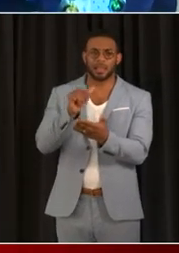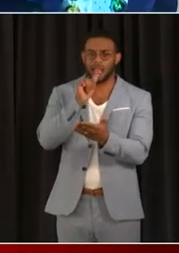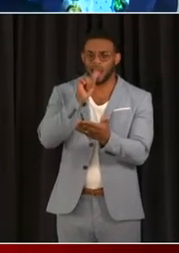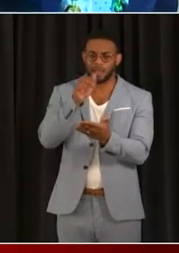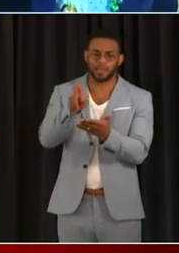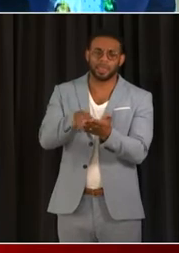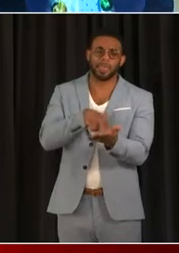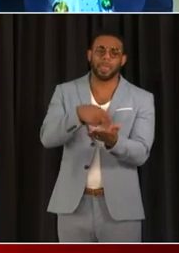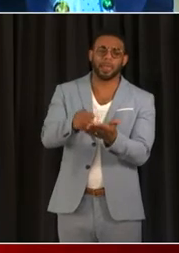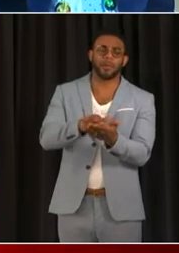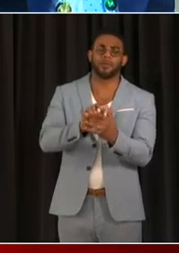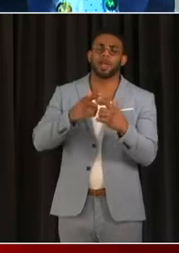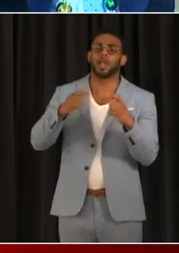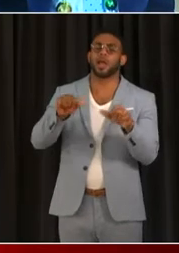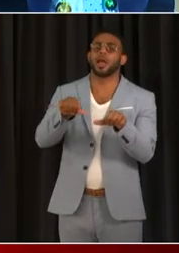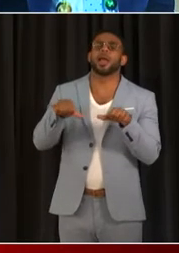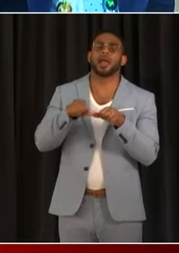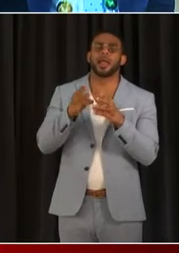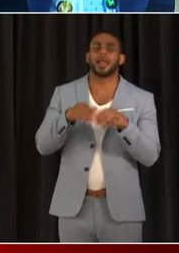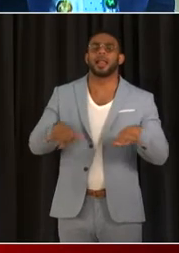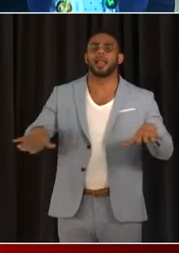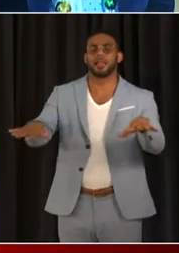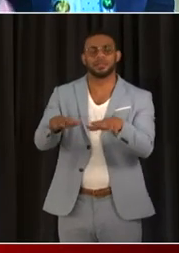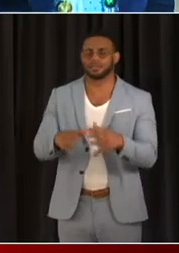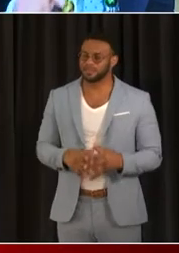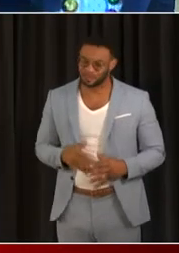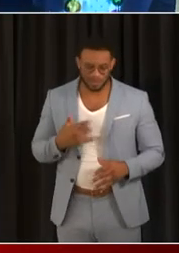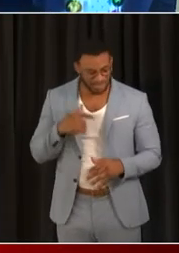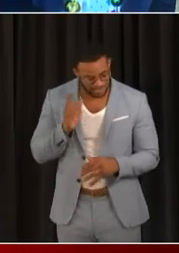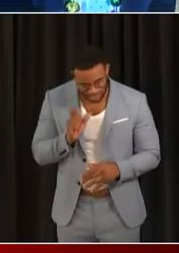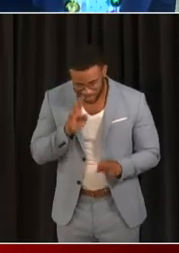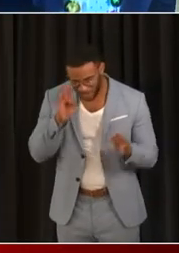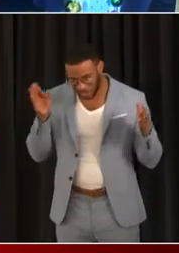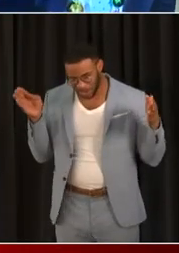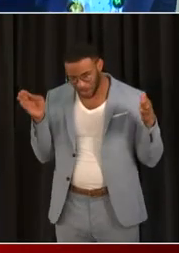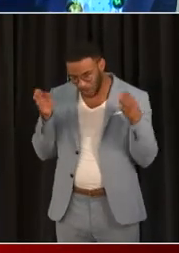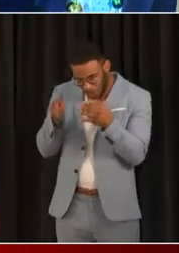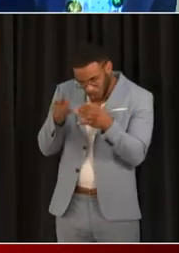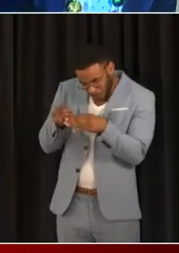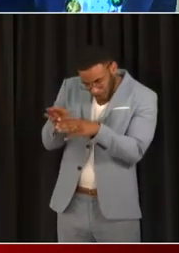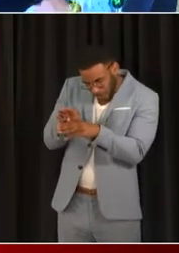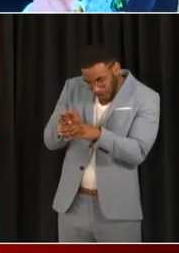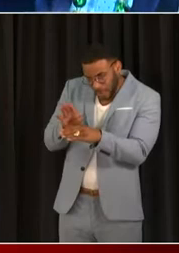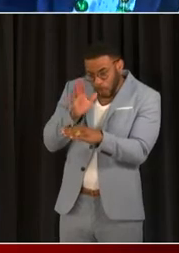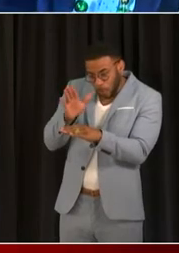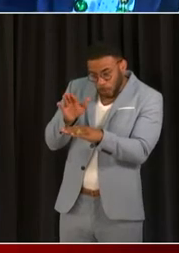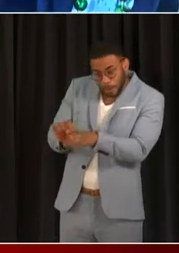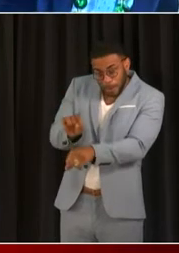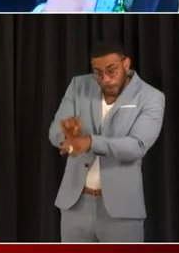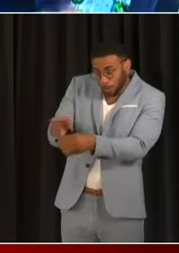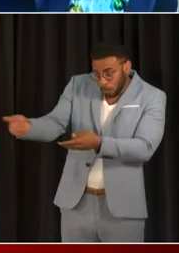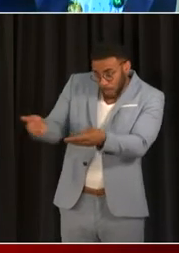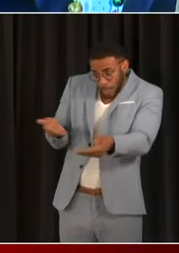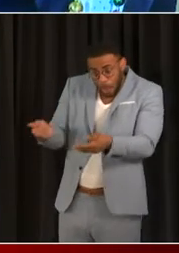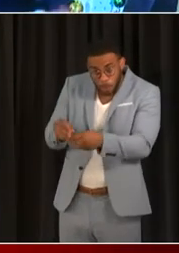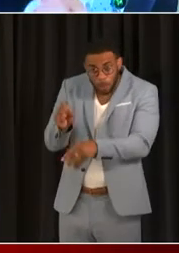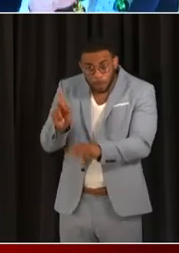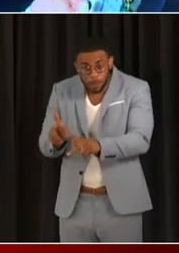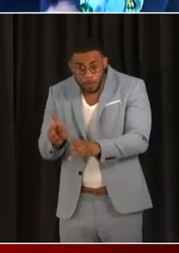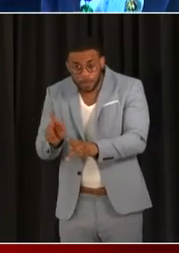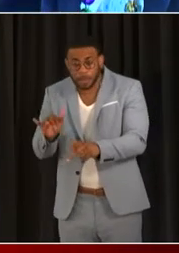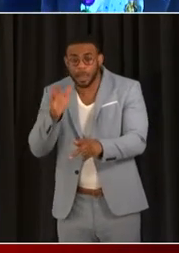butter over a large area of land. We need to target it to businesses that will employ more